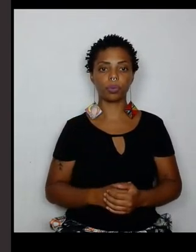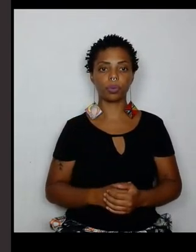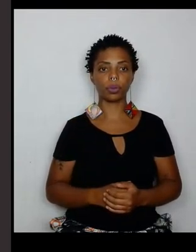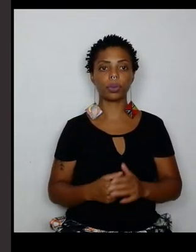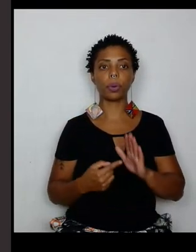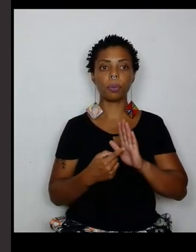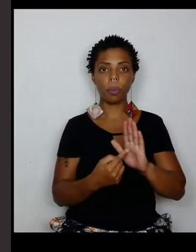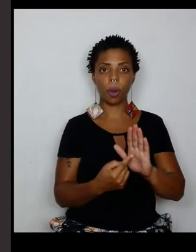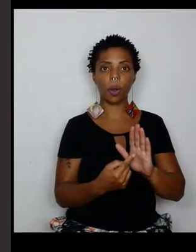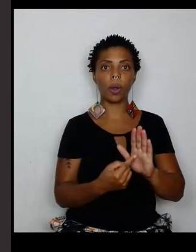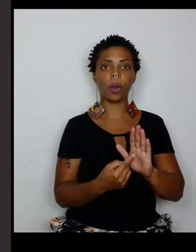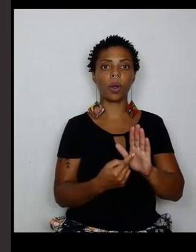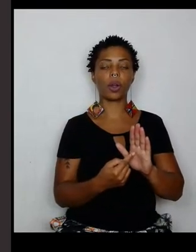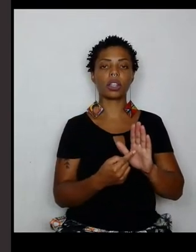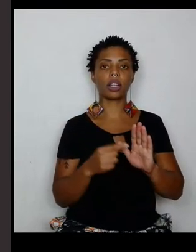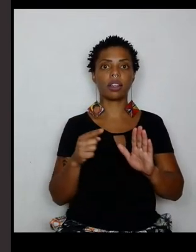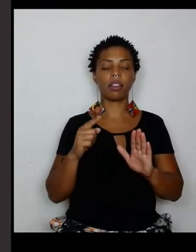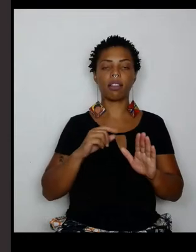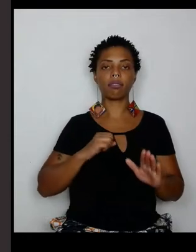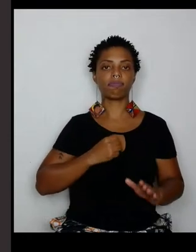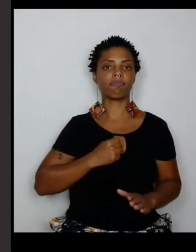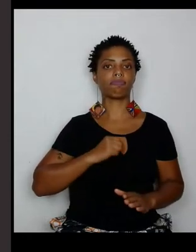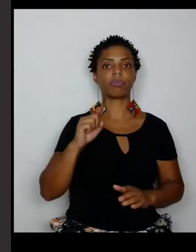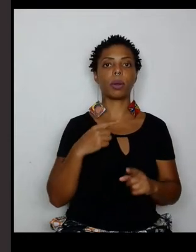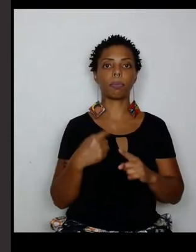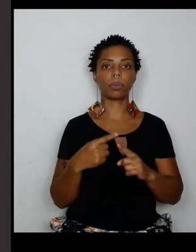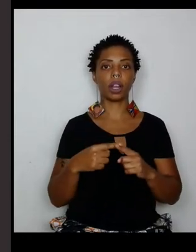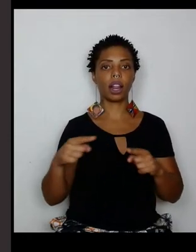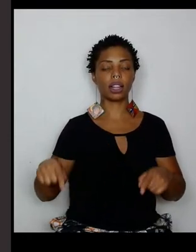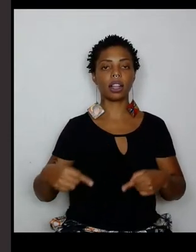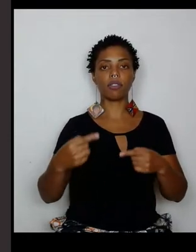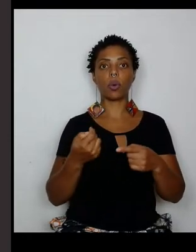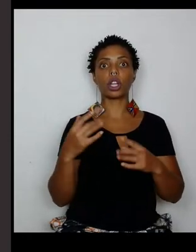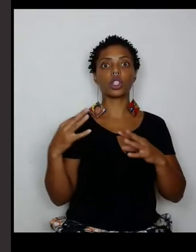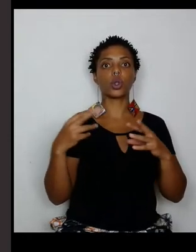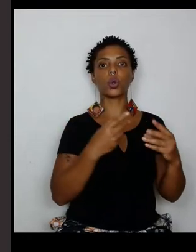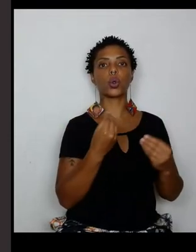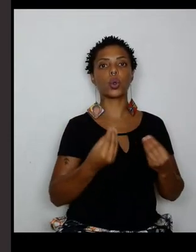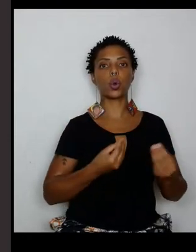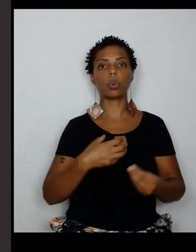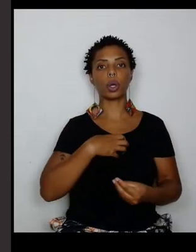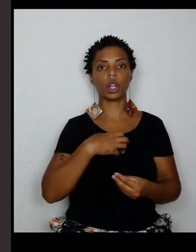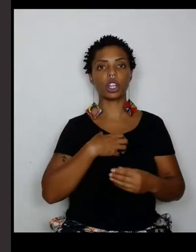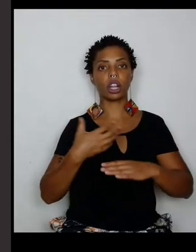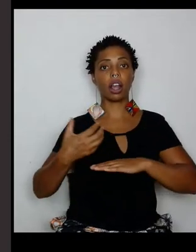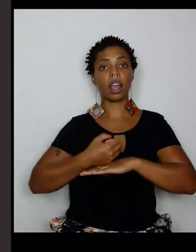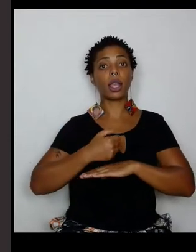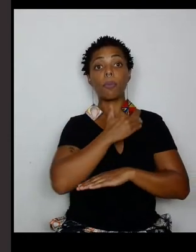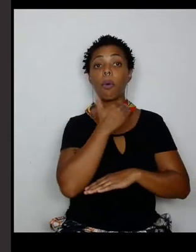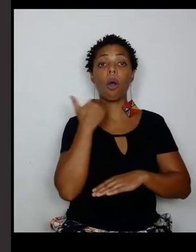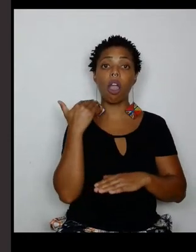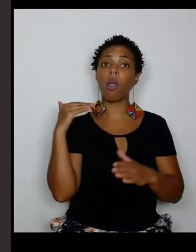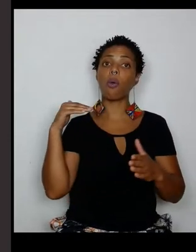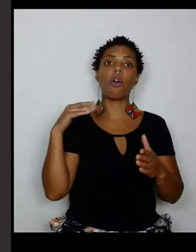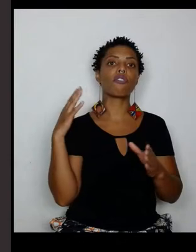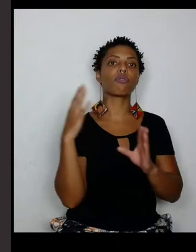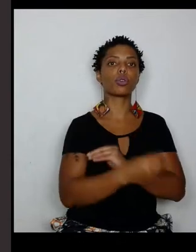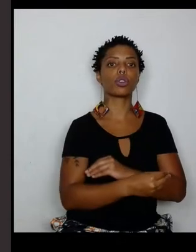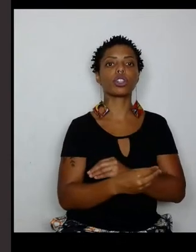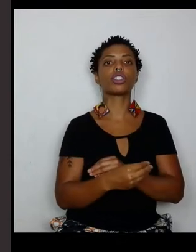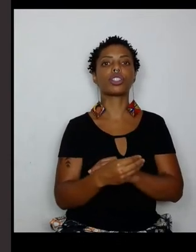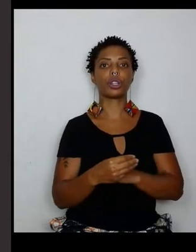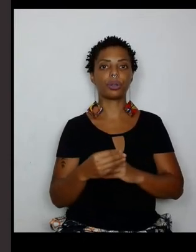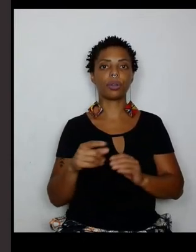administration and religious orthodoxy and died in flight from the law the colonial governor even had a plan to send gauguin into